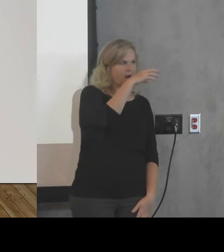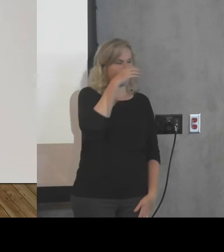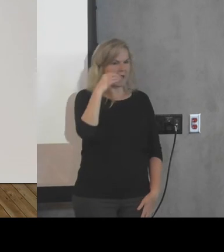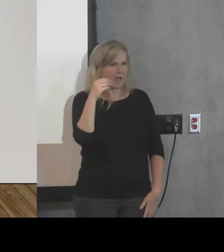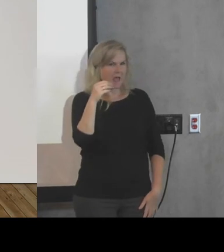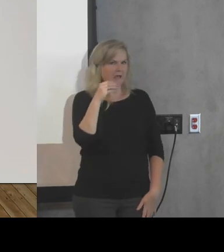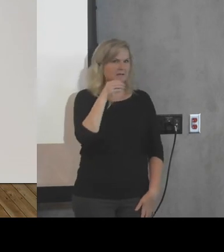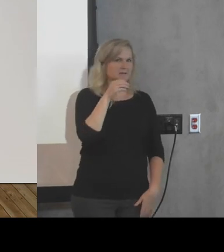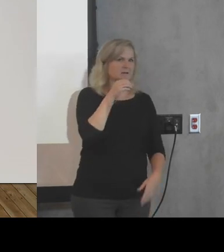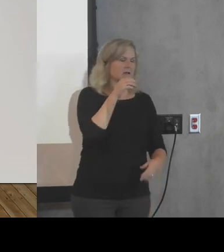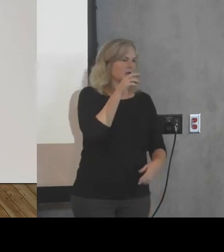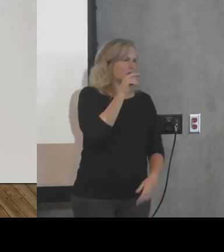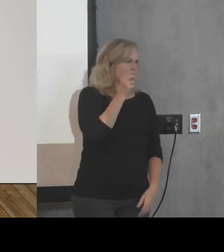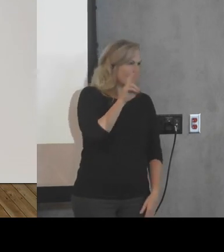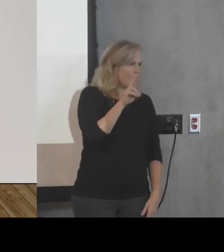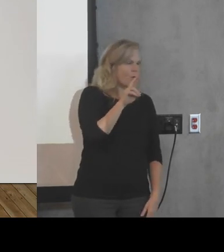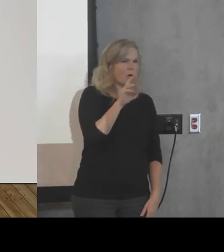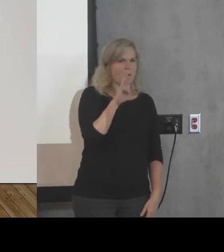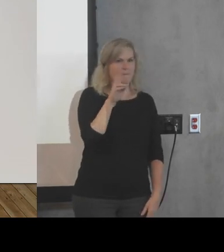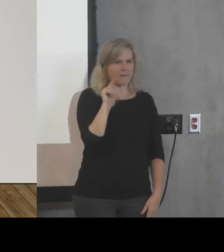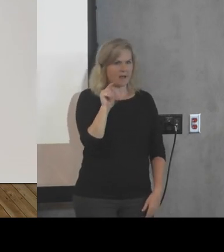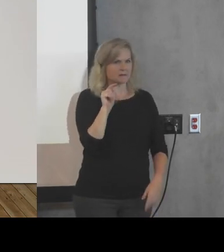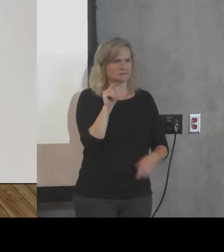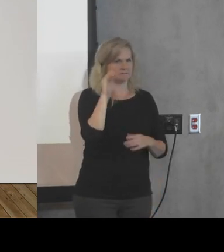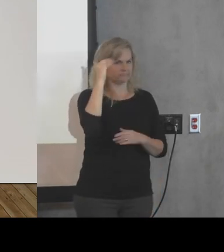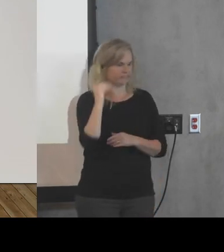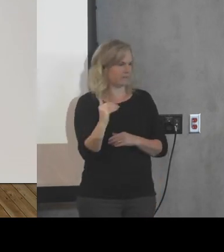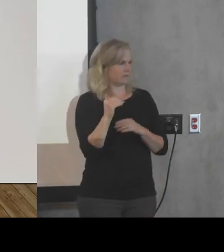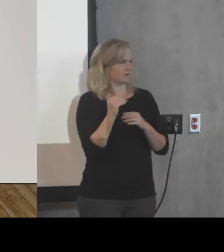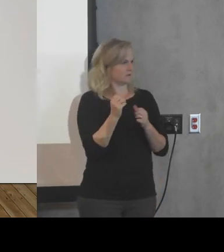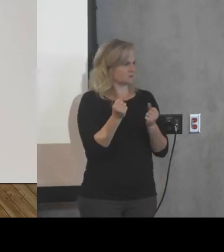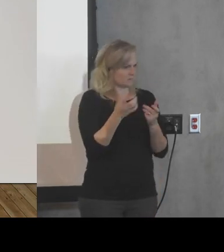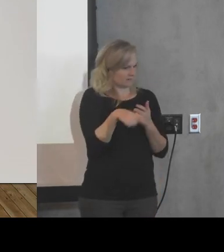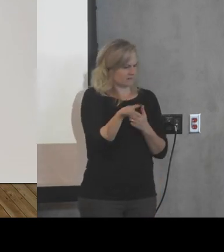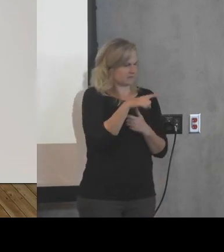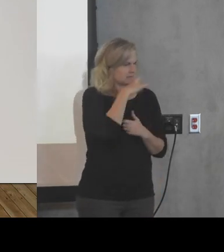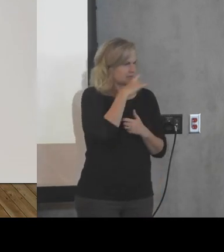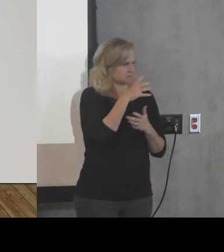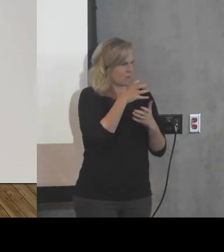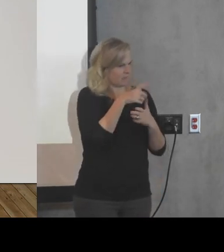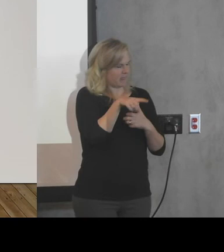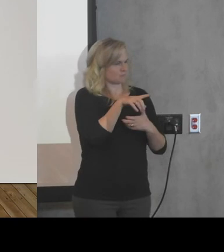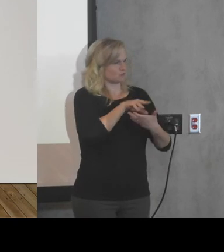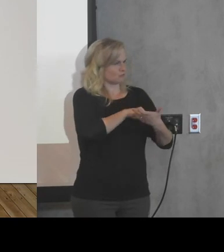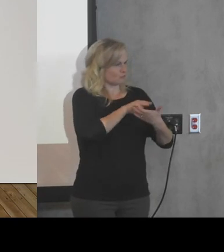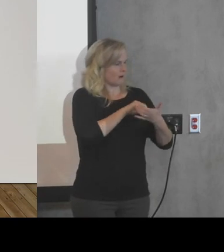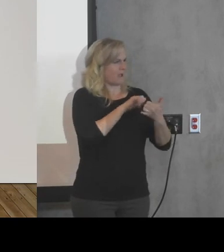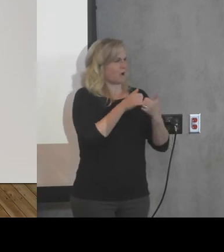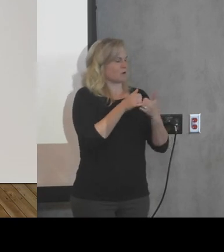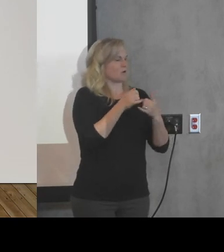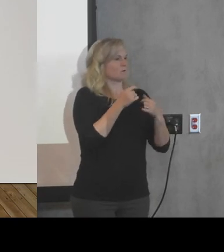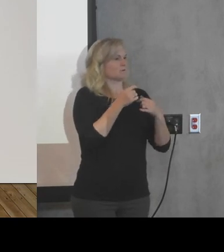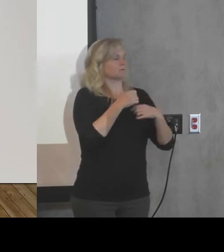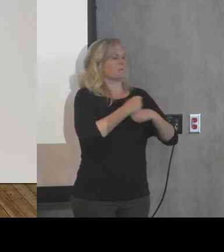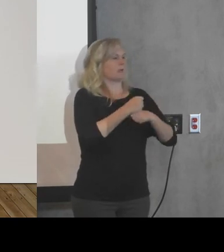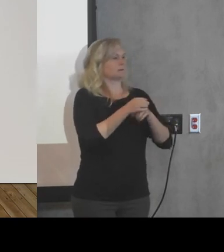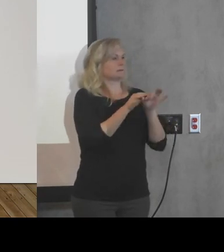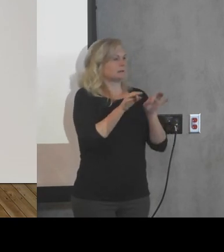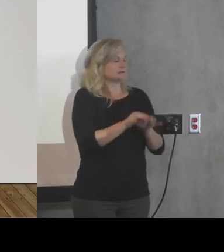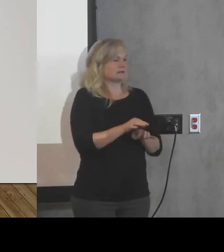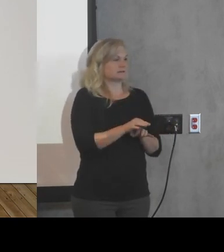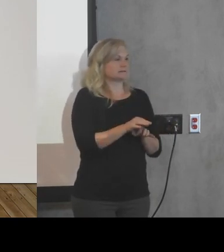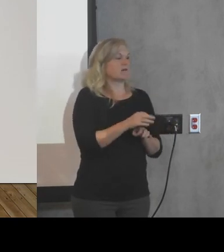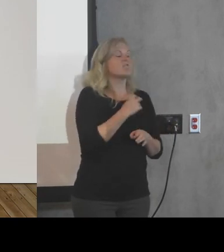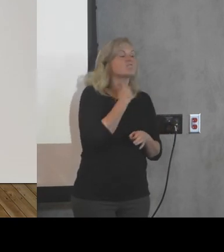of these kids, we want to learn to make sentences verbally, or they might